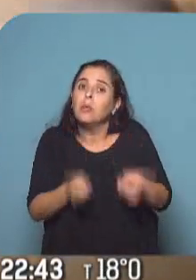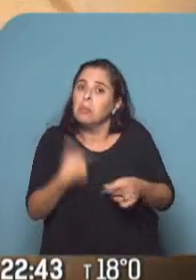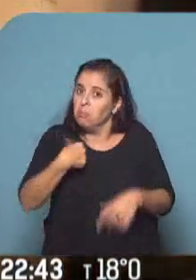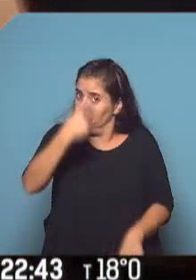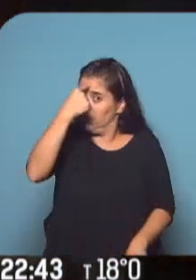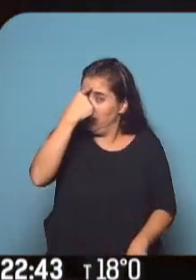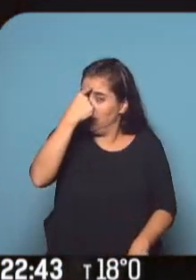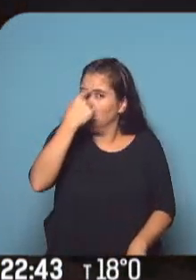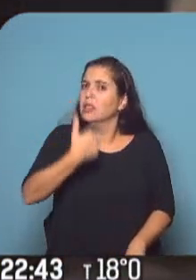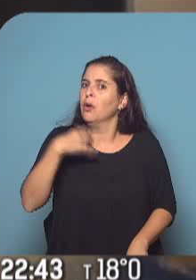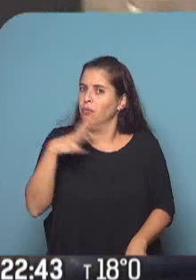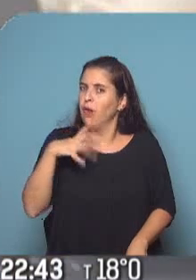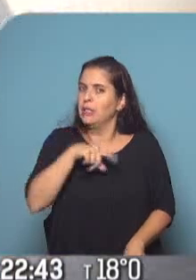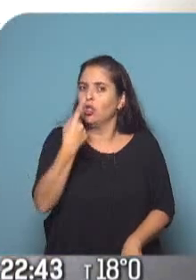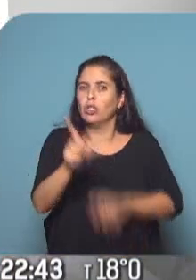por capturar.